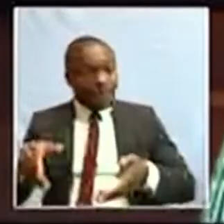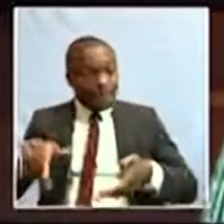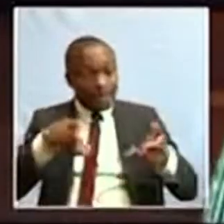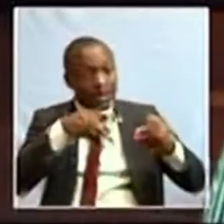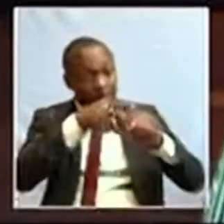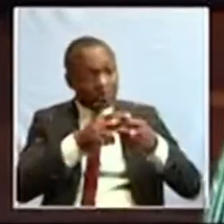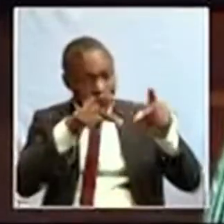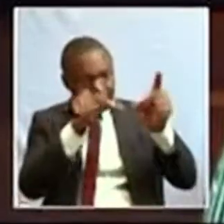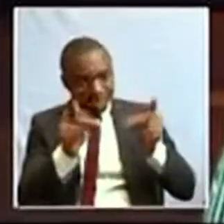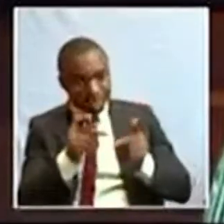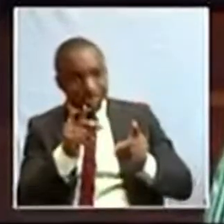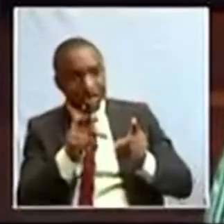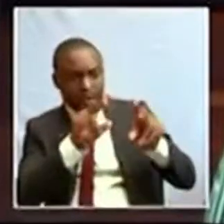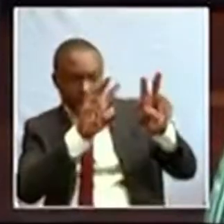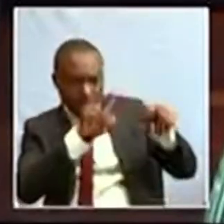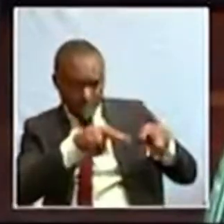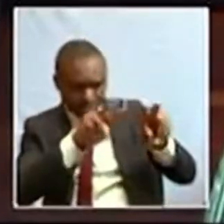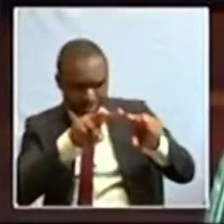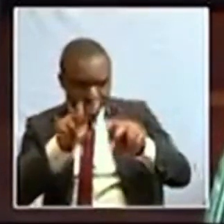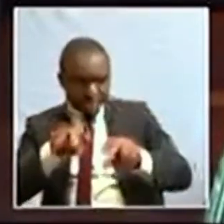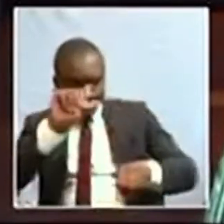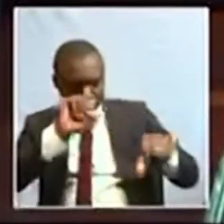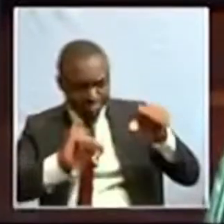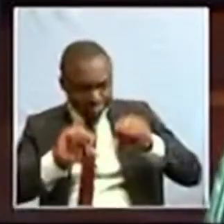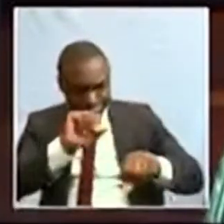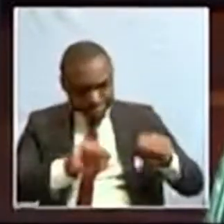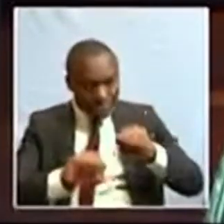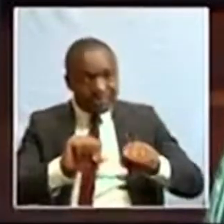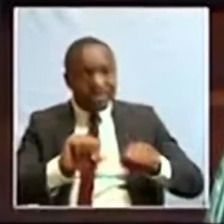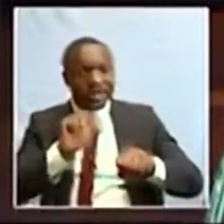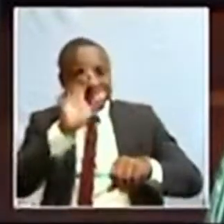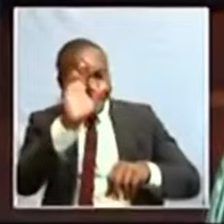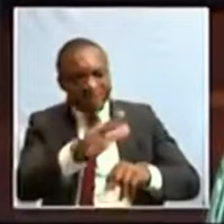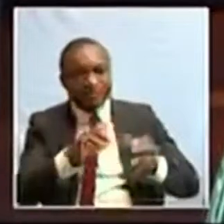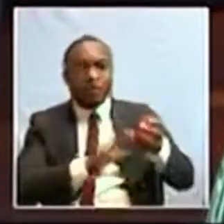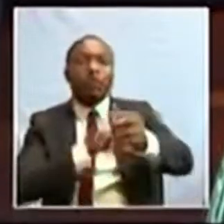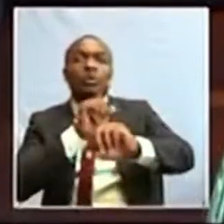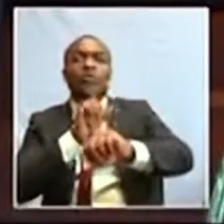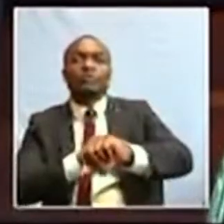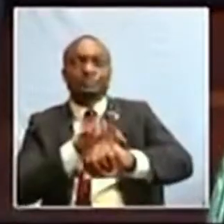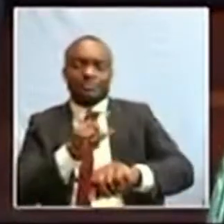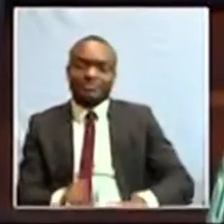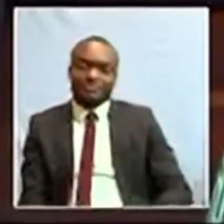the garage for quite some time, because I think probably